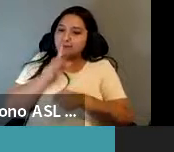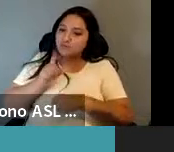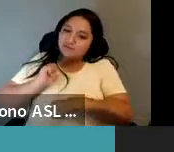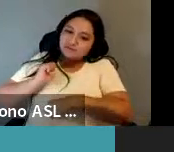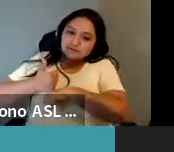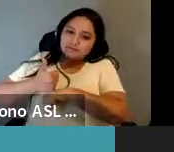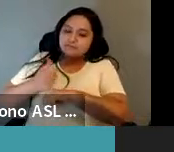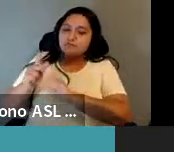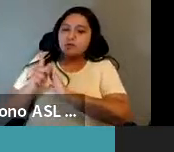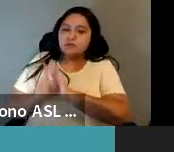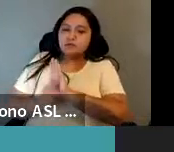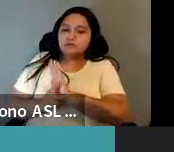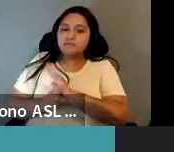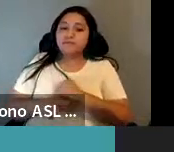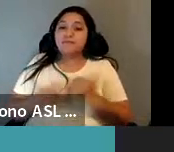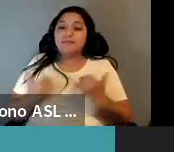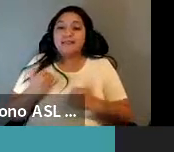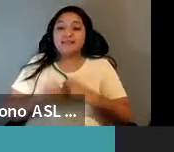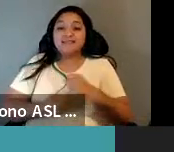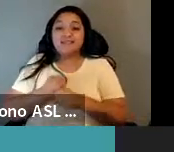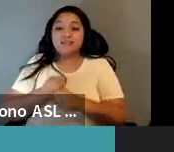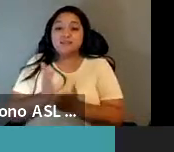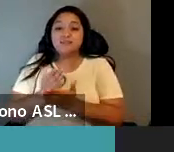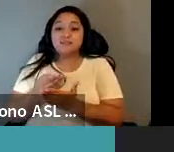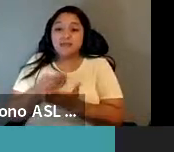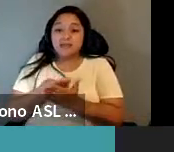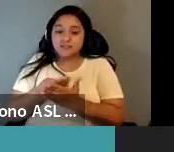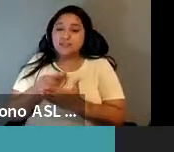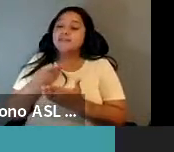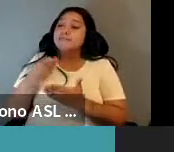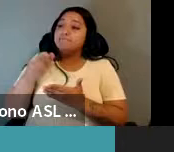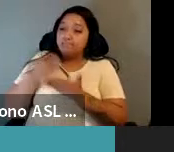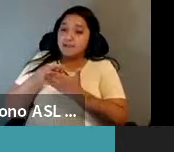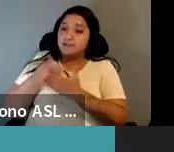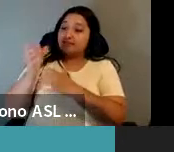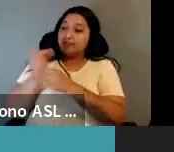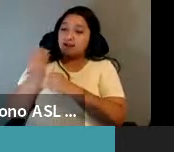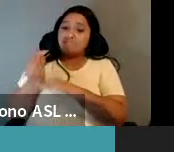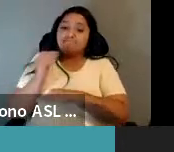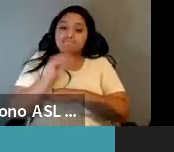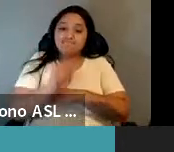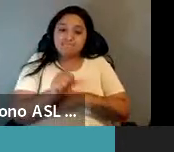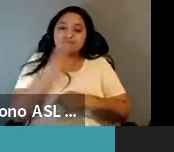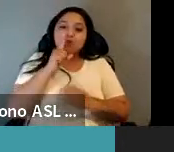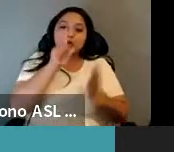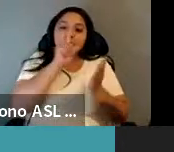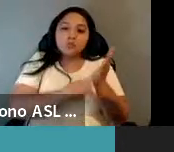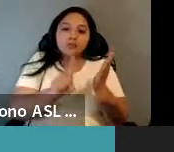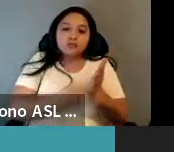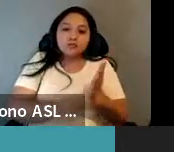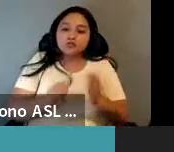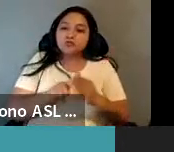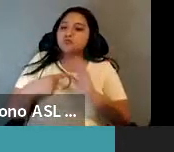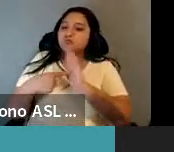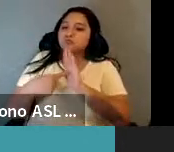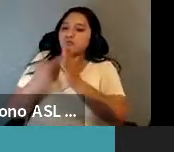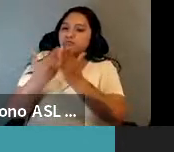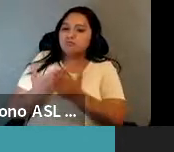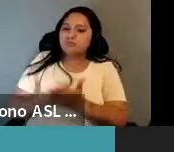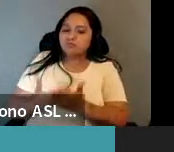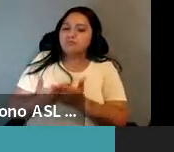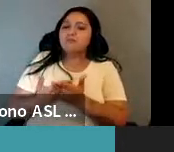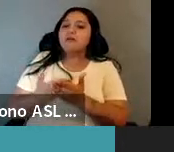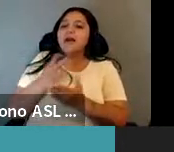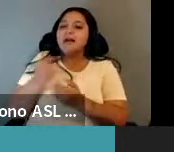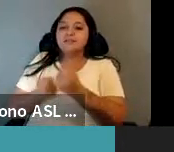in this year's budget, we secured funding for a study that will help inform our phase out plans. We expect the